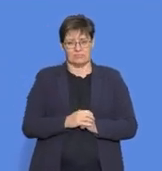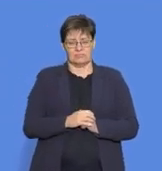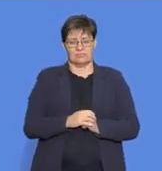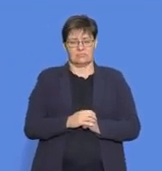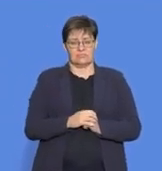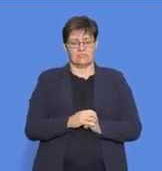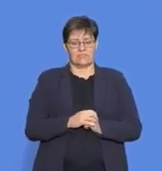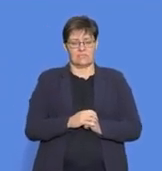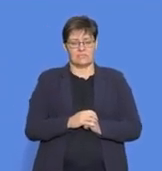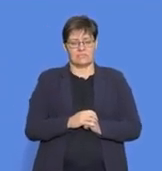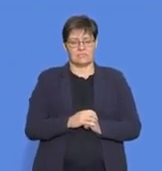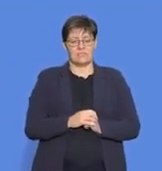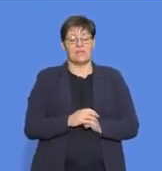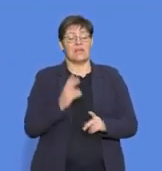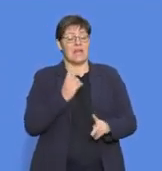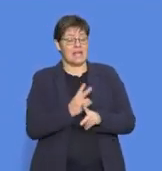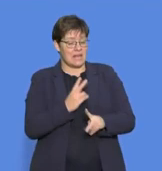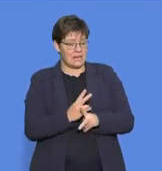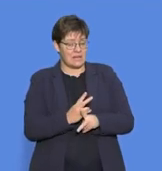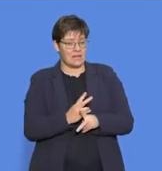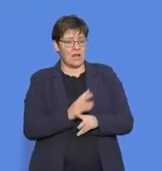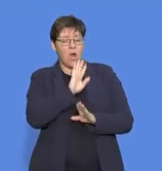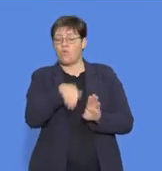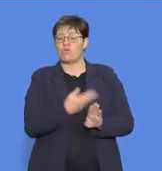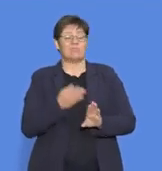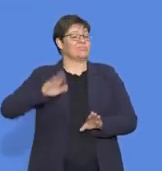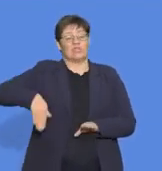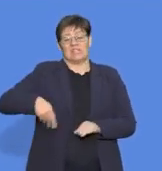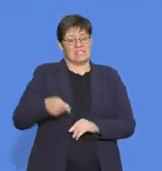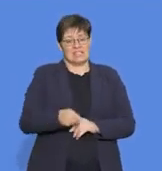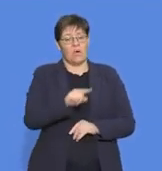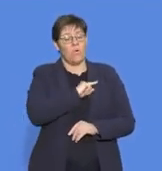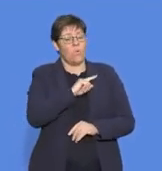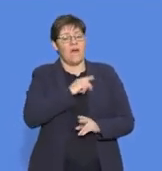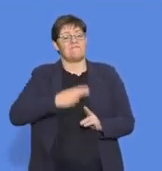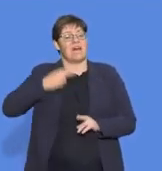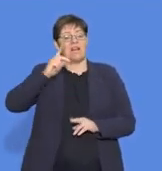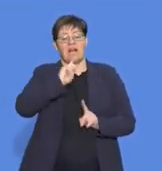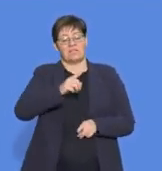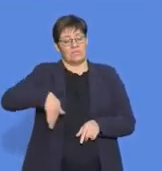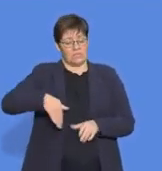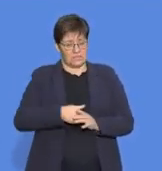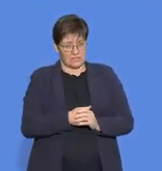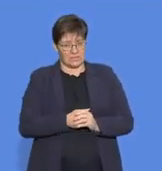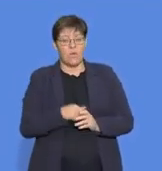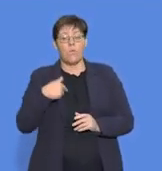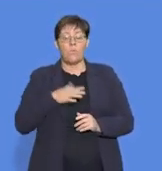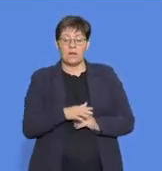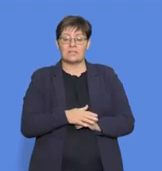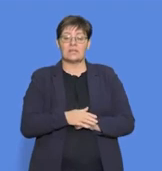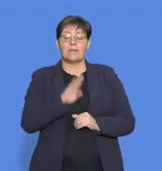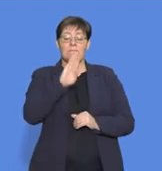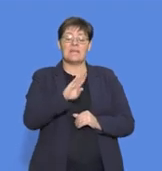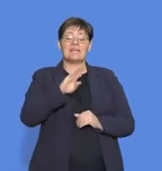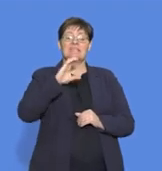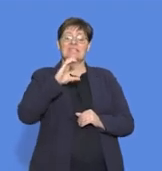156,83778 and continuing like that. Again, remember, we cannot round off at this point because we need to get to the final answer. They wanted us to find the